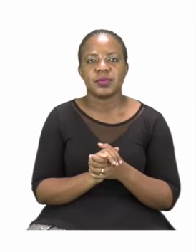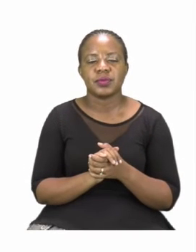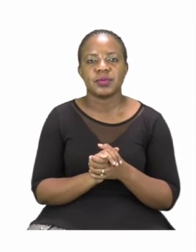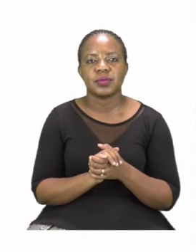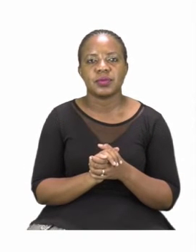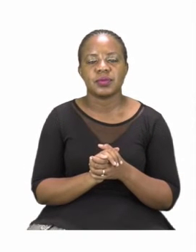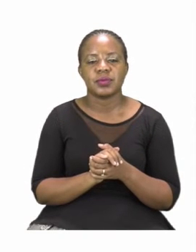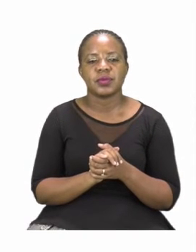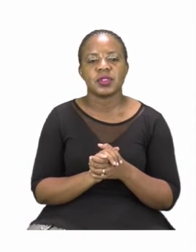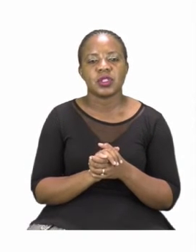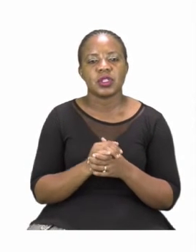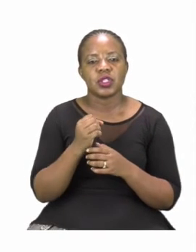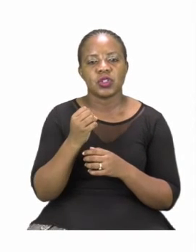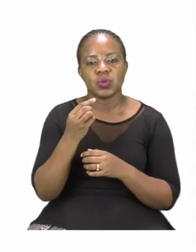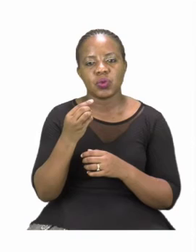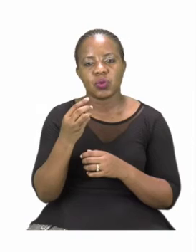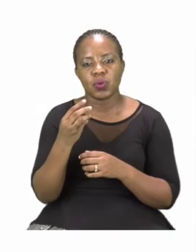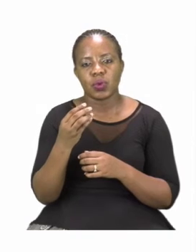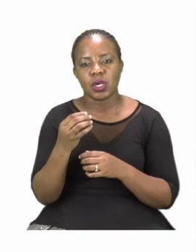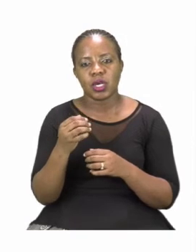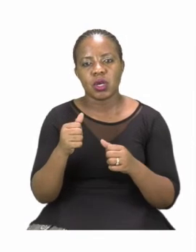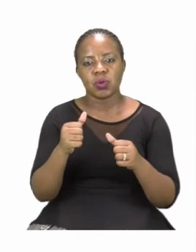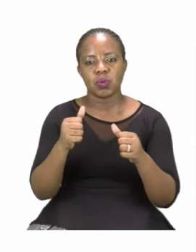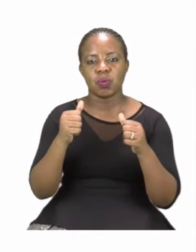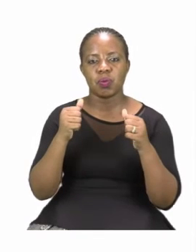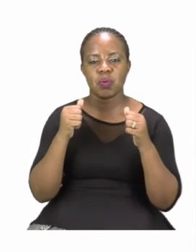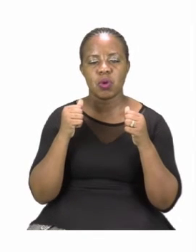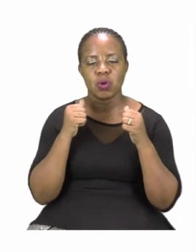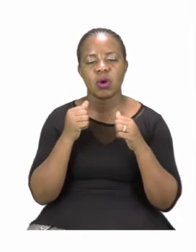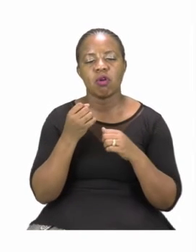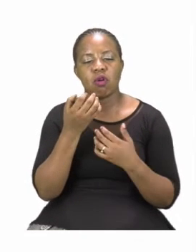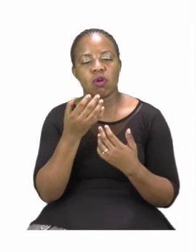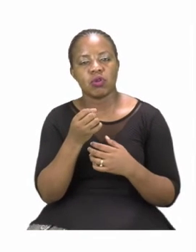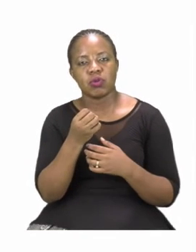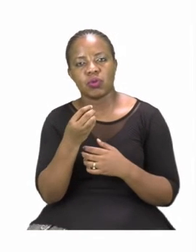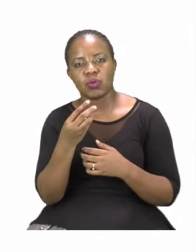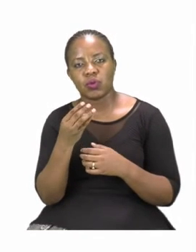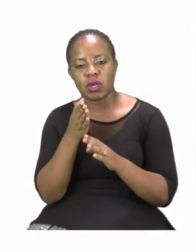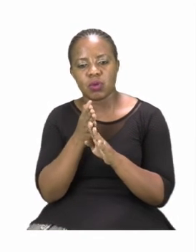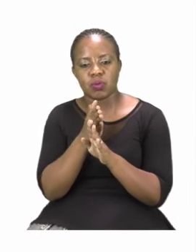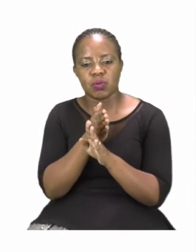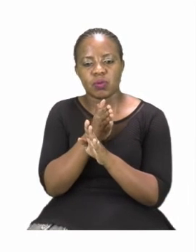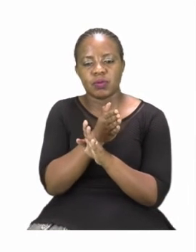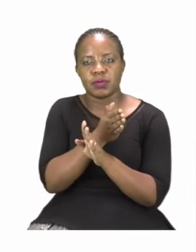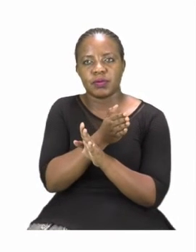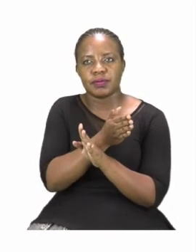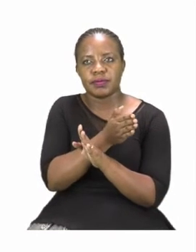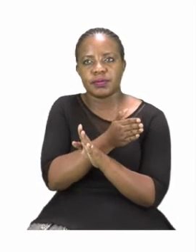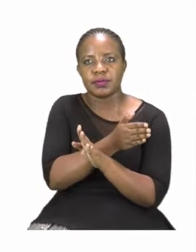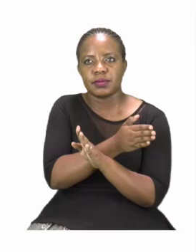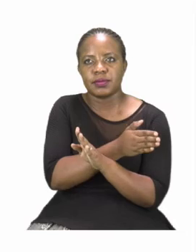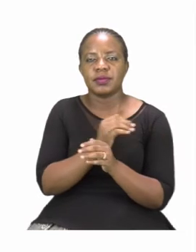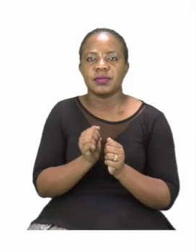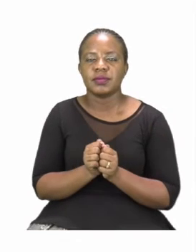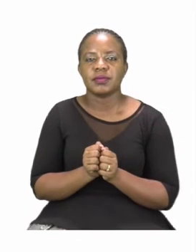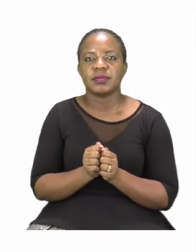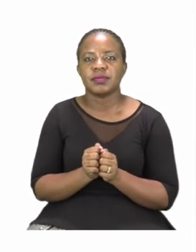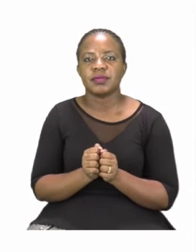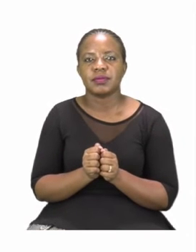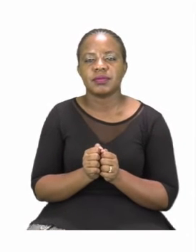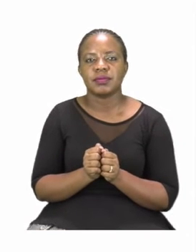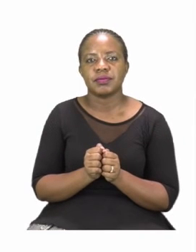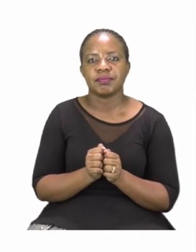touch things like the hair, and we can also use our hands to hold things,